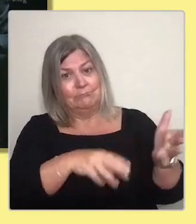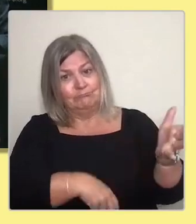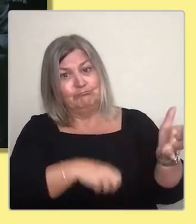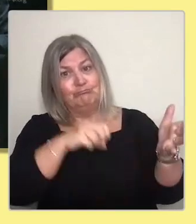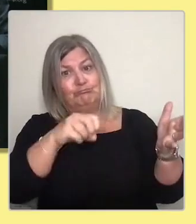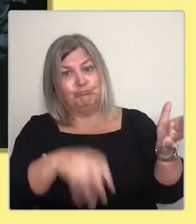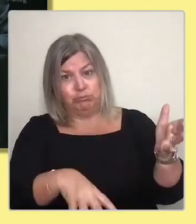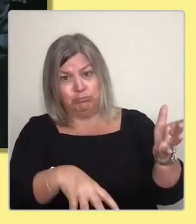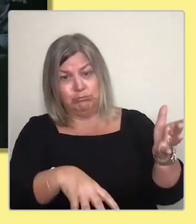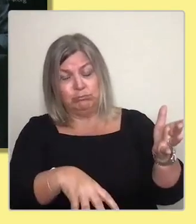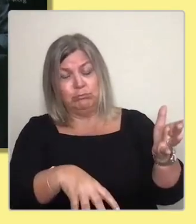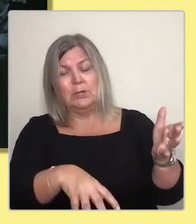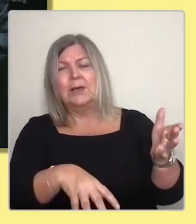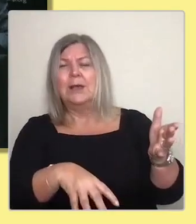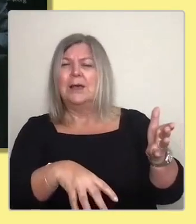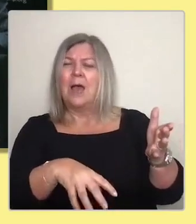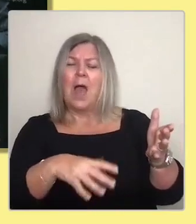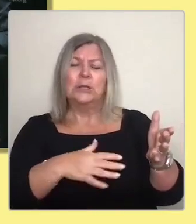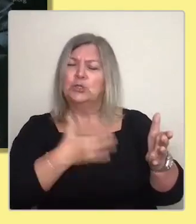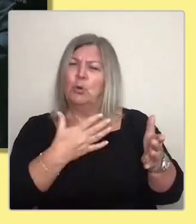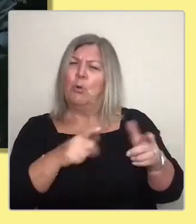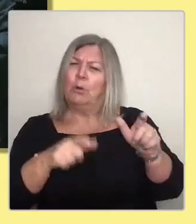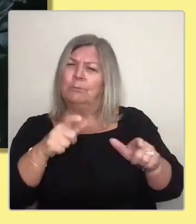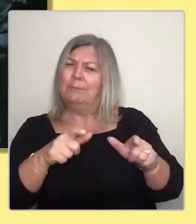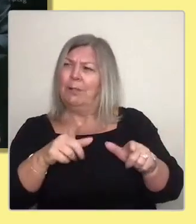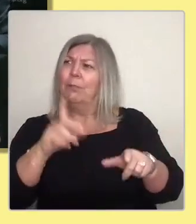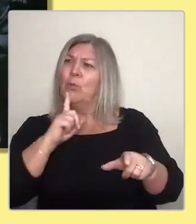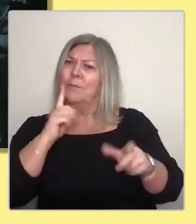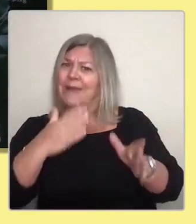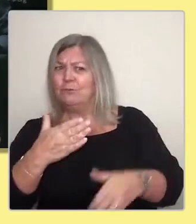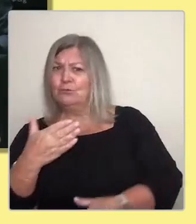gynecological healthcare. Thank you. Thank you.